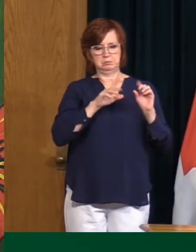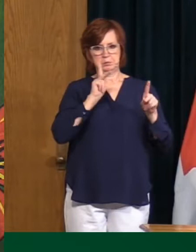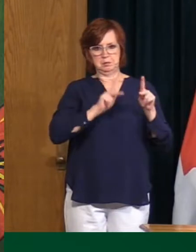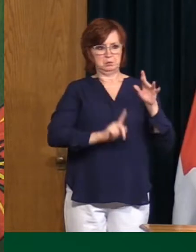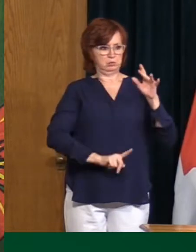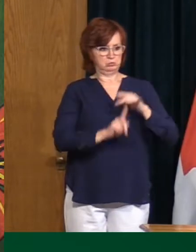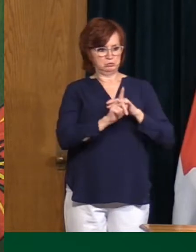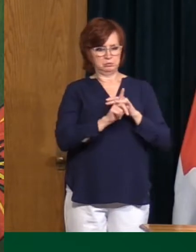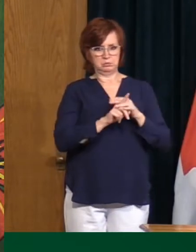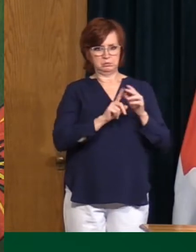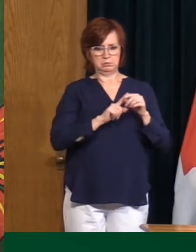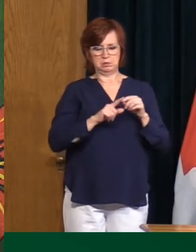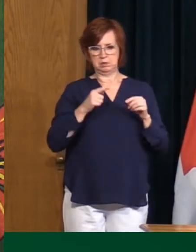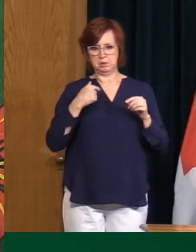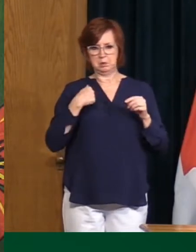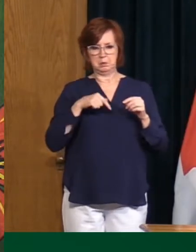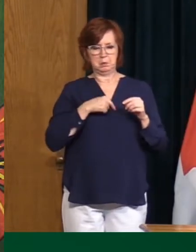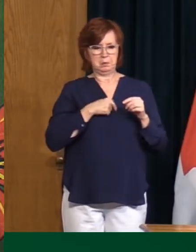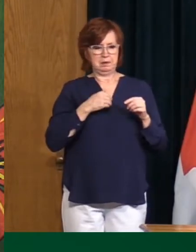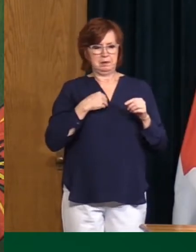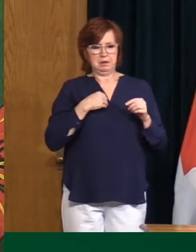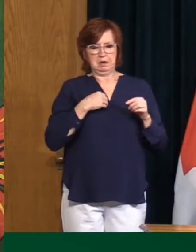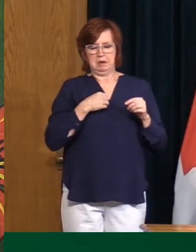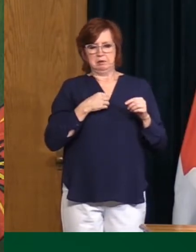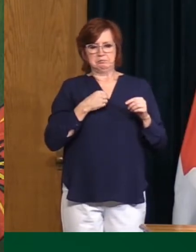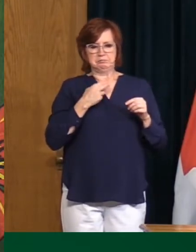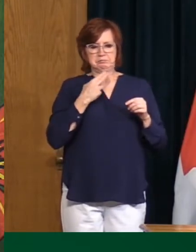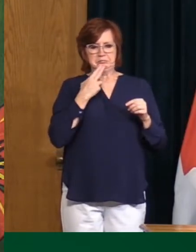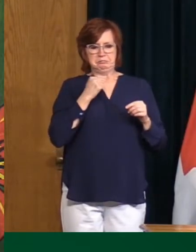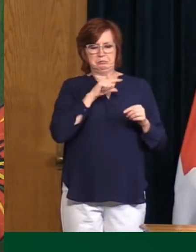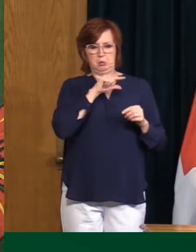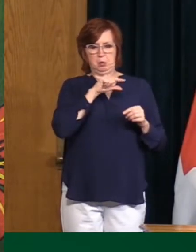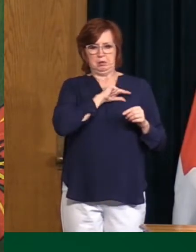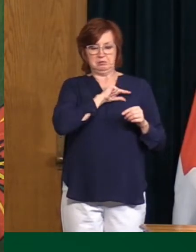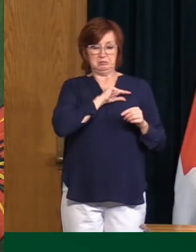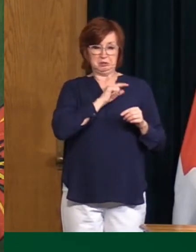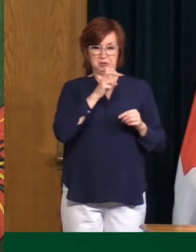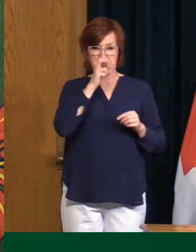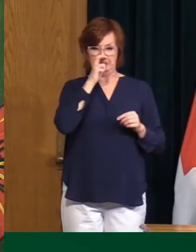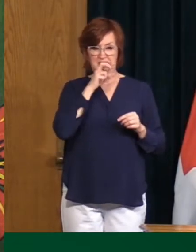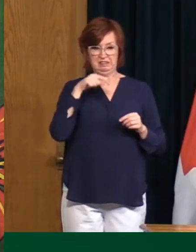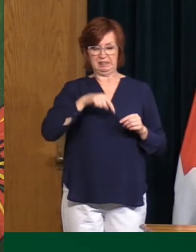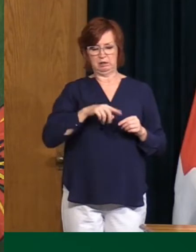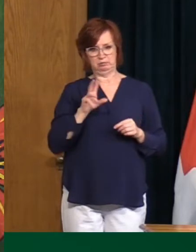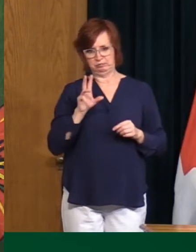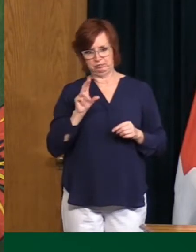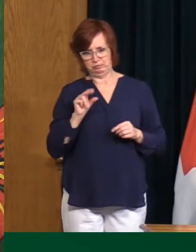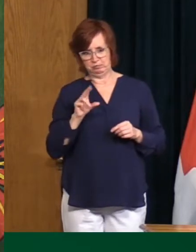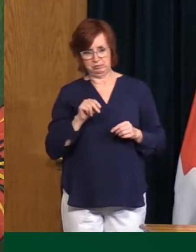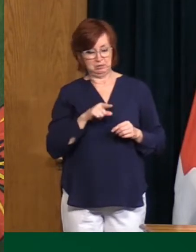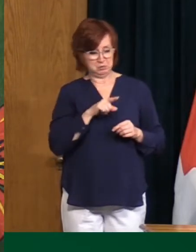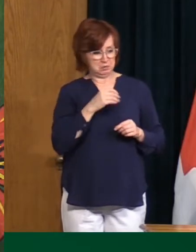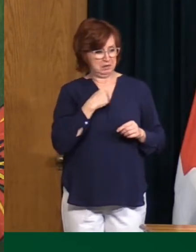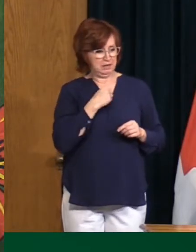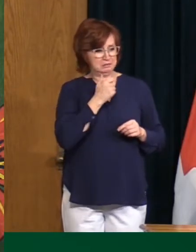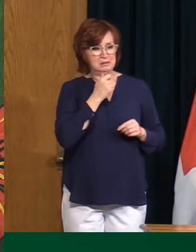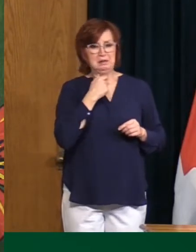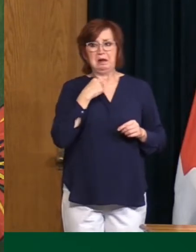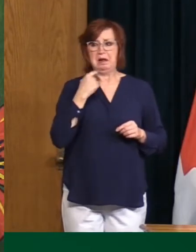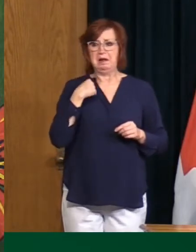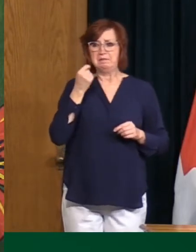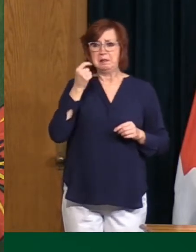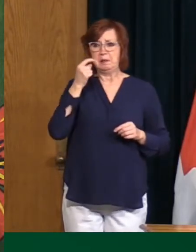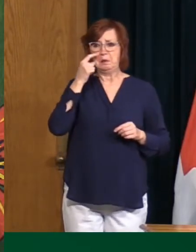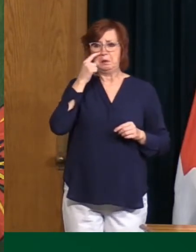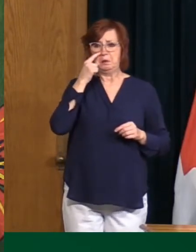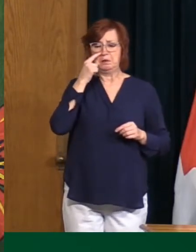checklists. If you have the sniffles, you can go in for COVID testing. So there is no target, but we do see and expect